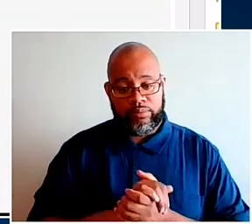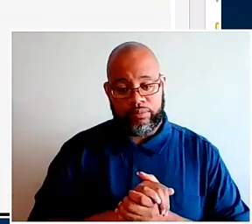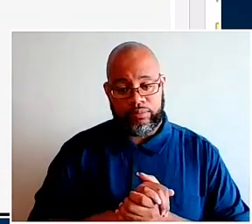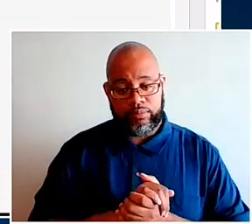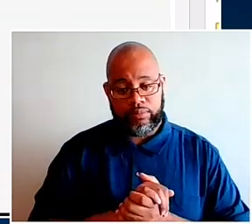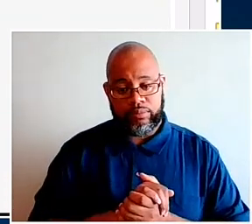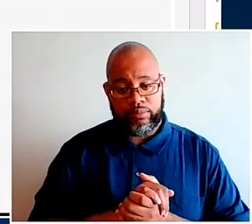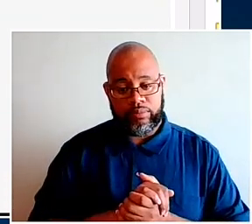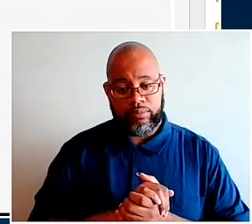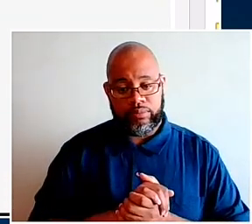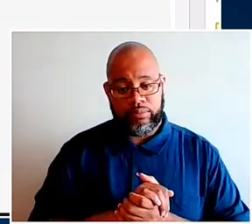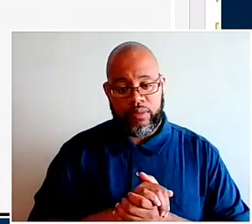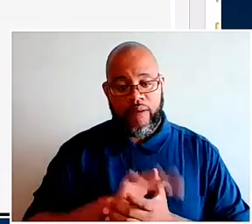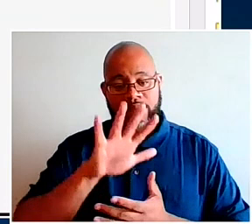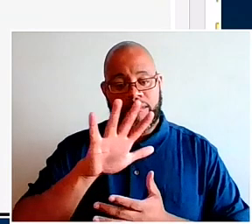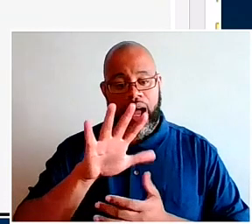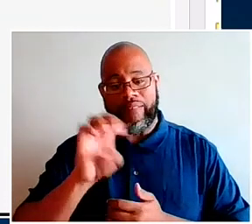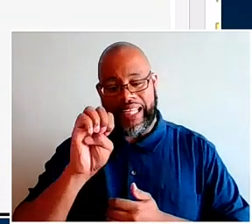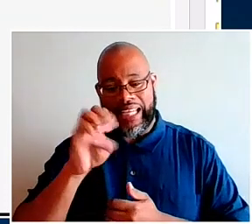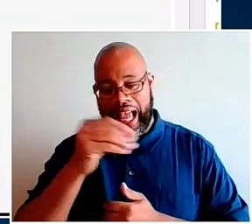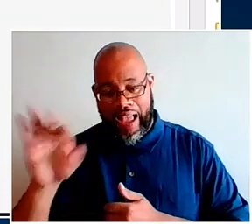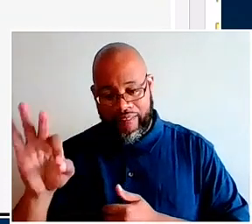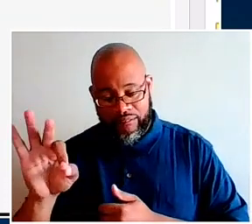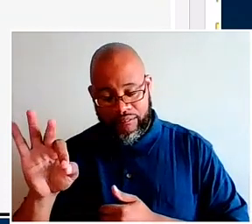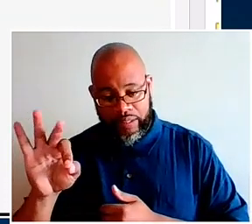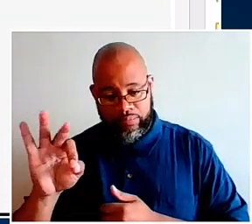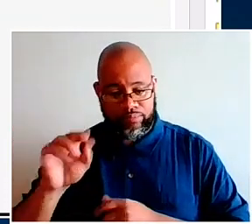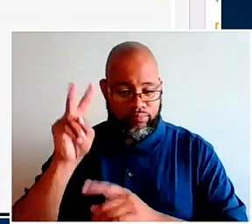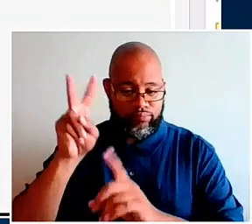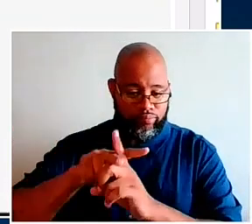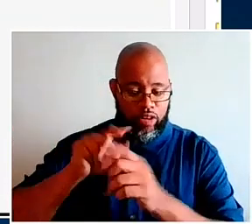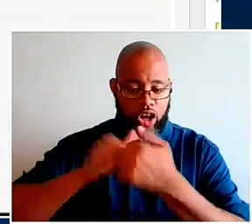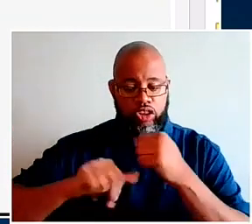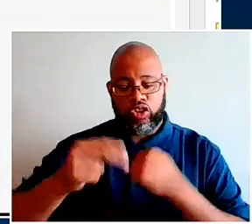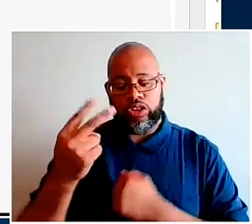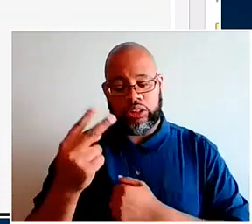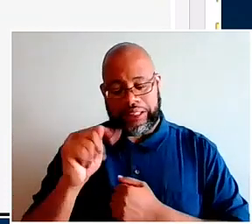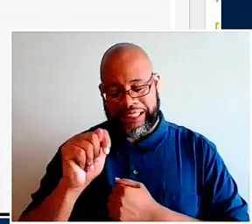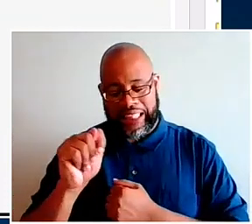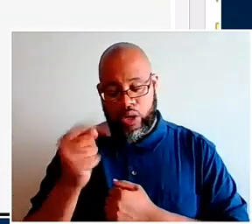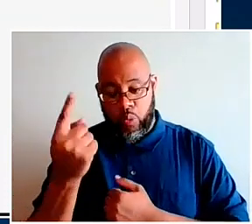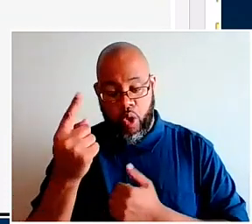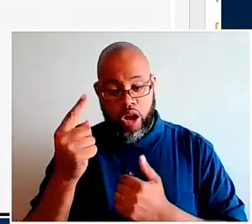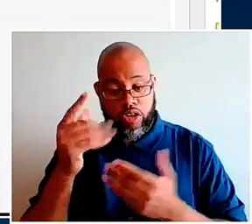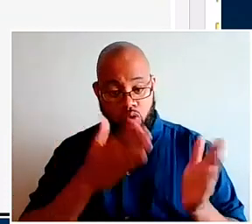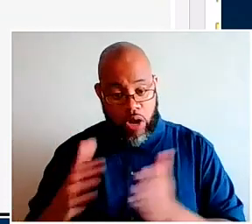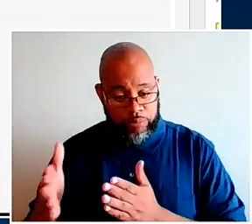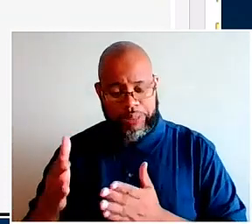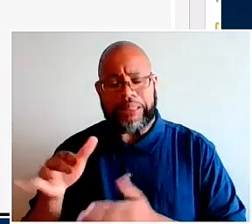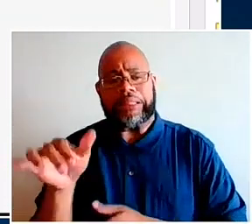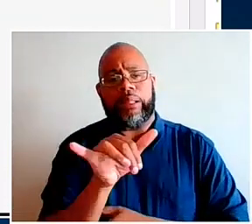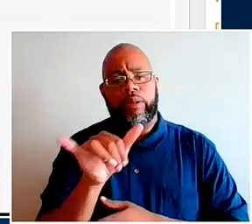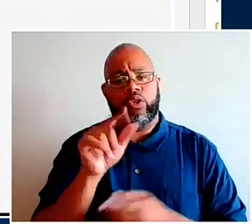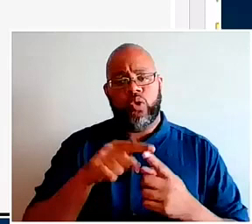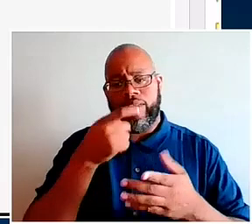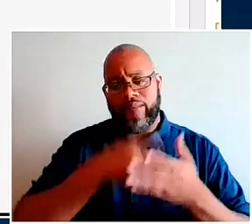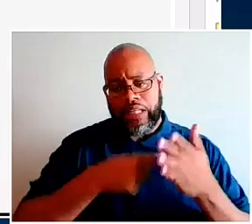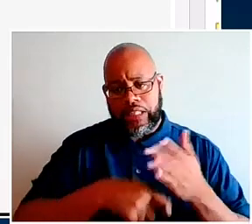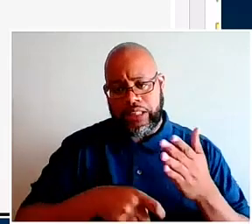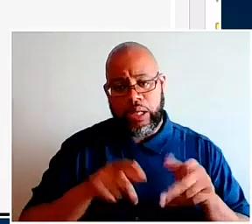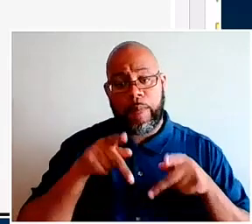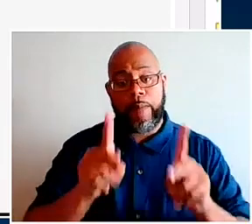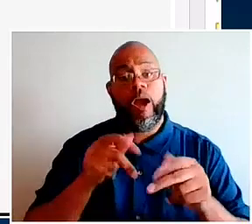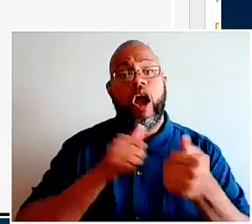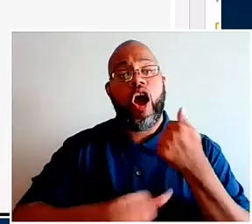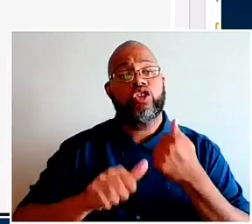ruminant 5, E and F, imposed under the T1 arrangement are substantially similar to the fees permitted under